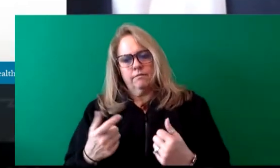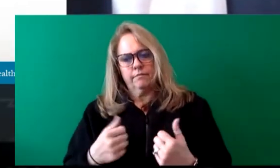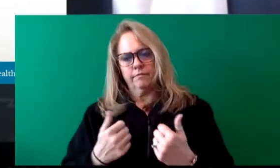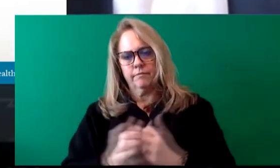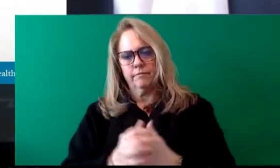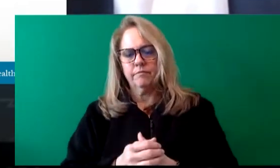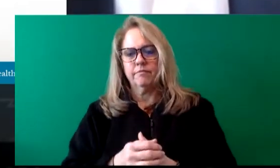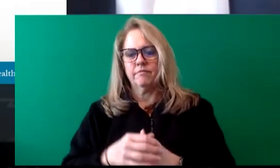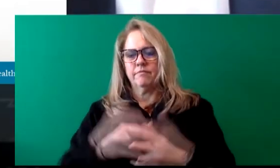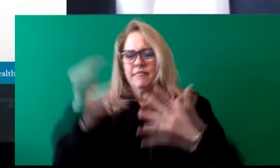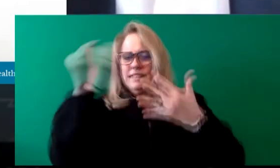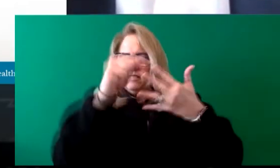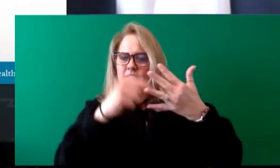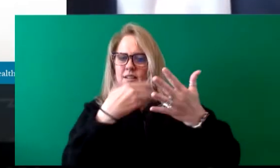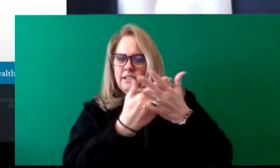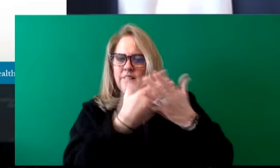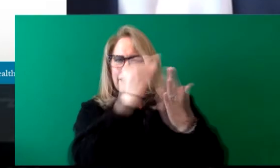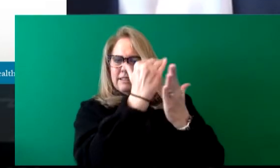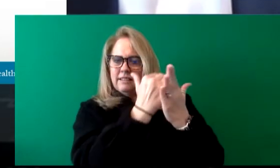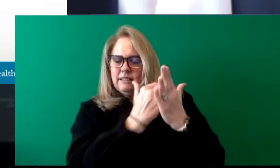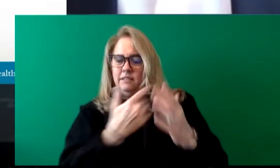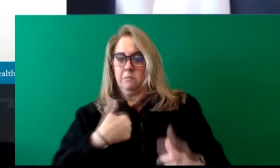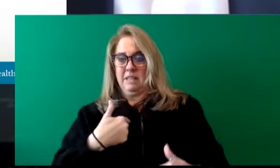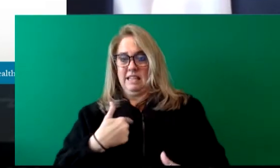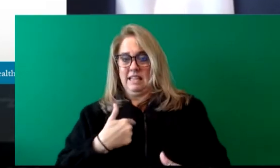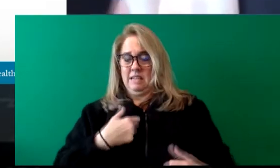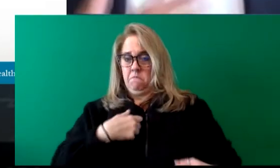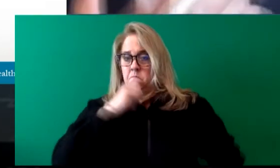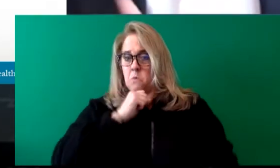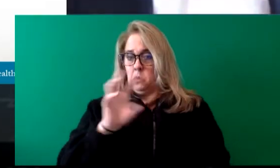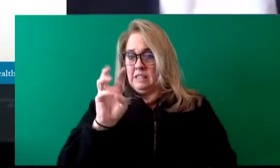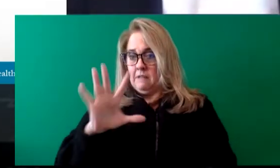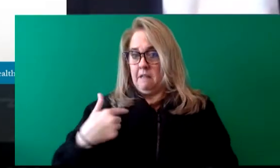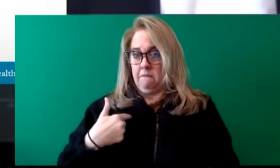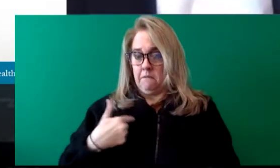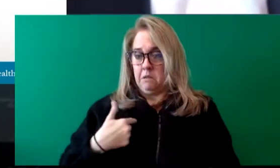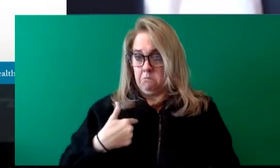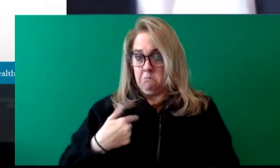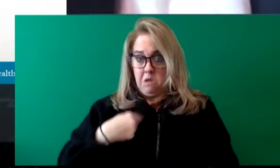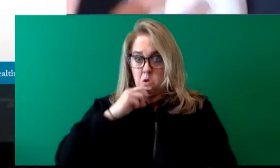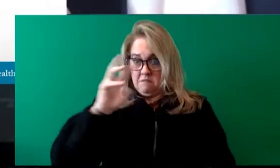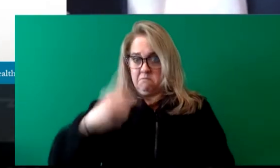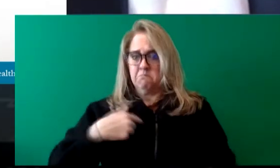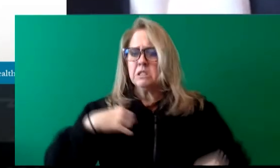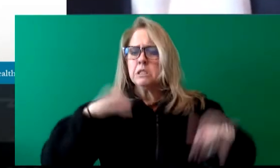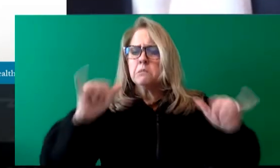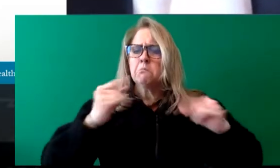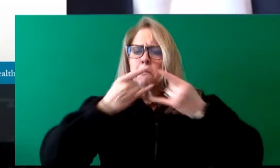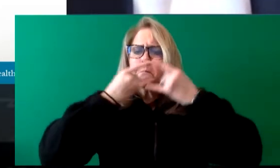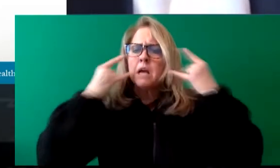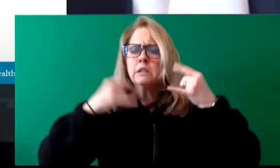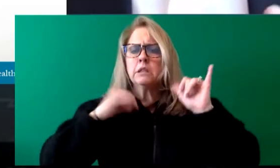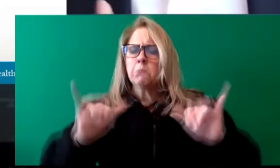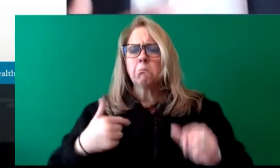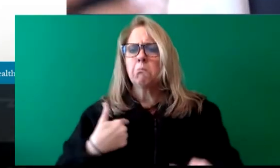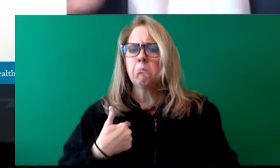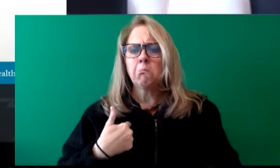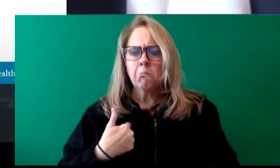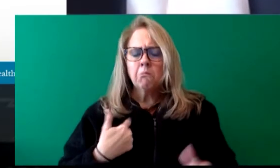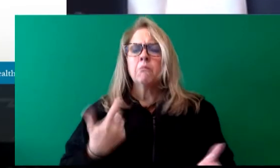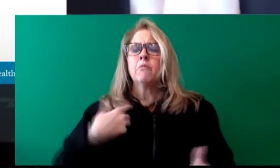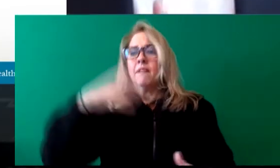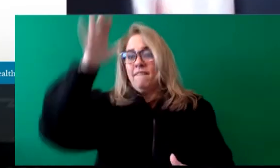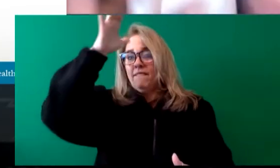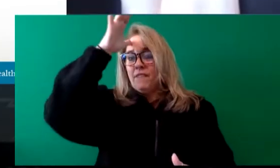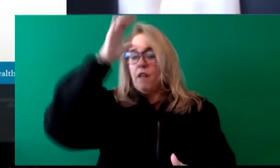as a 65-year-old guy, I'm going to continue to wear a mask indoors. And I would encourage my dad, who's 94, to wear a